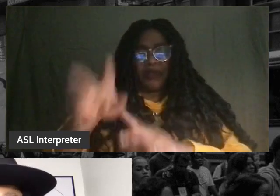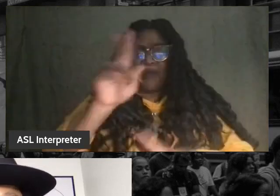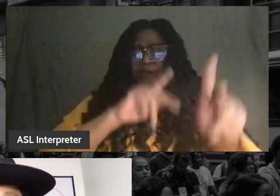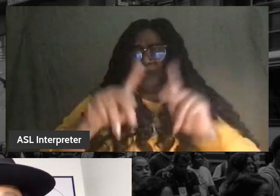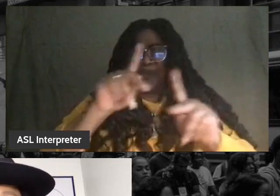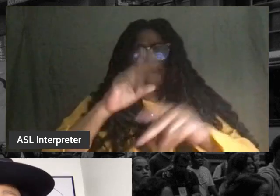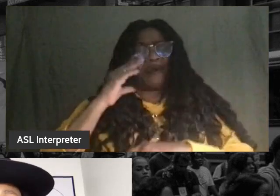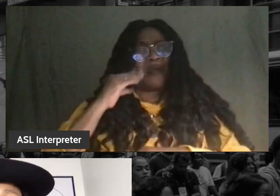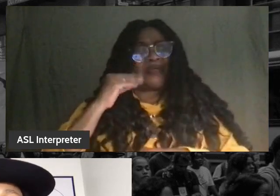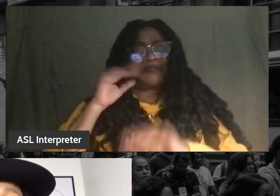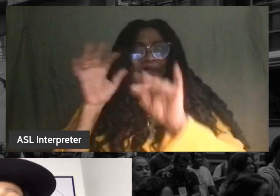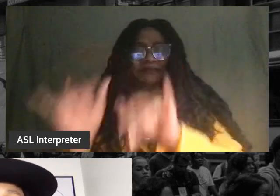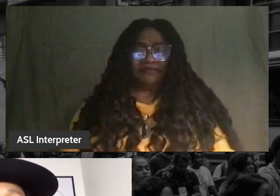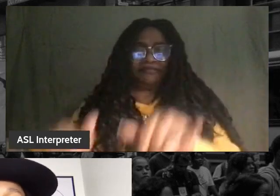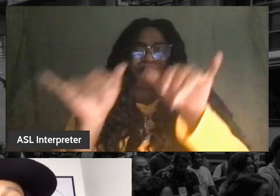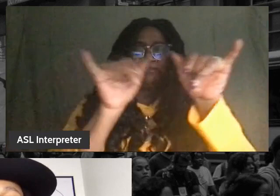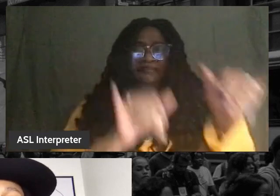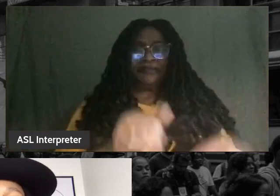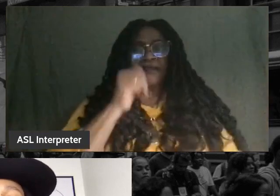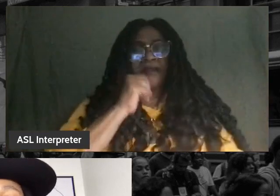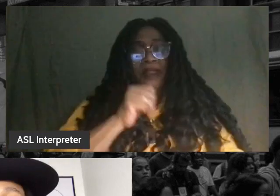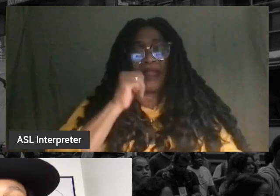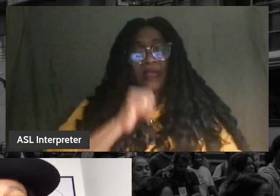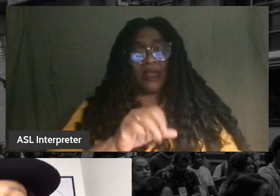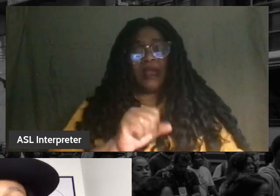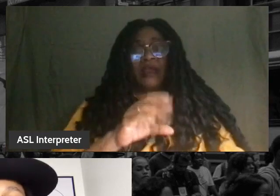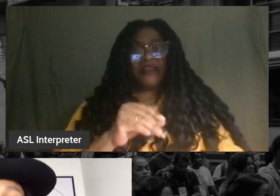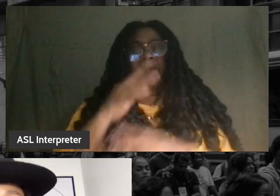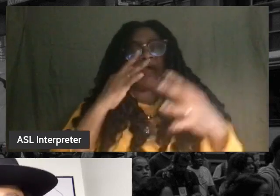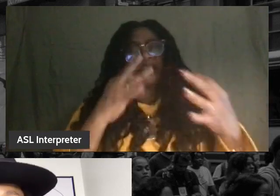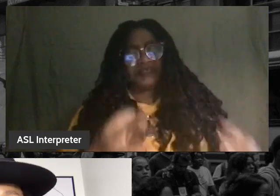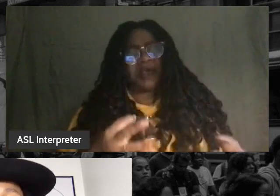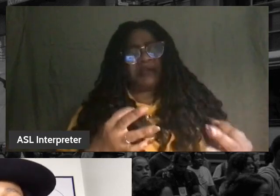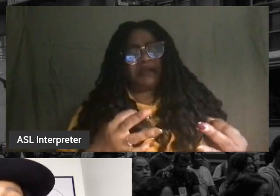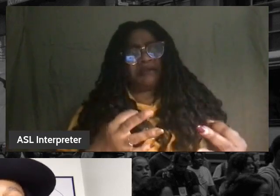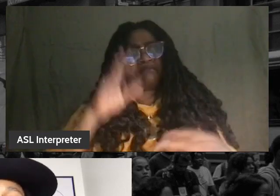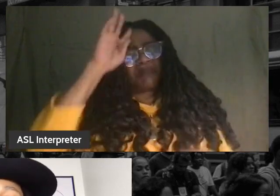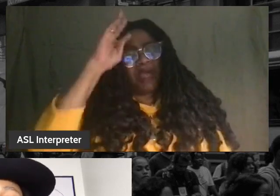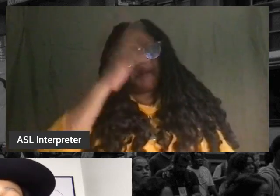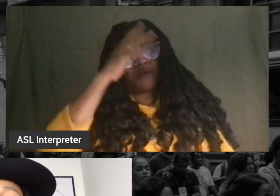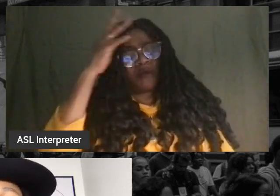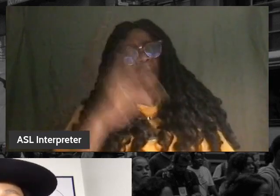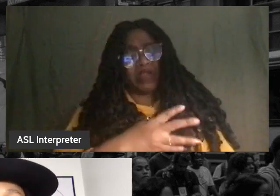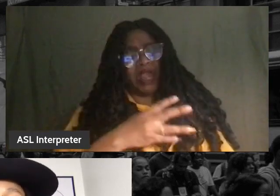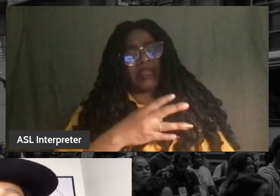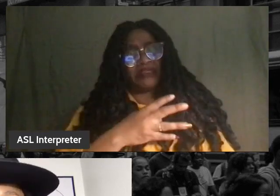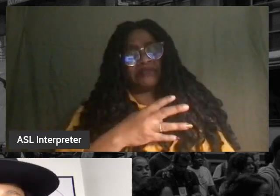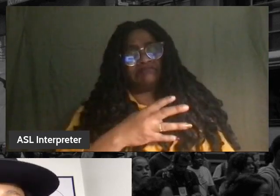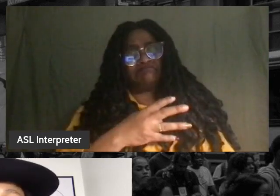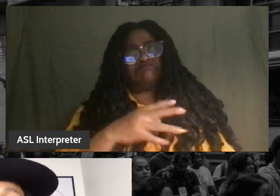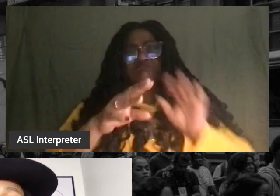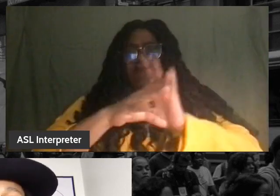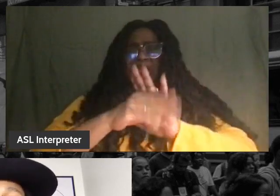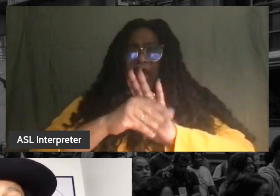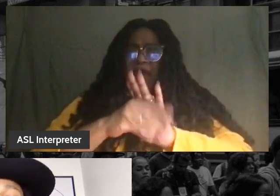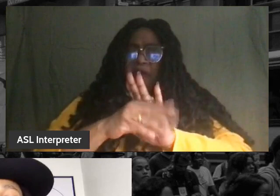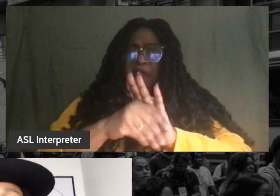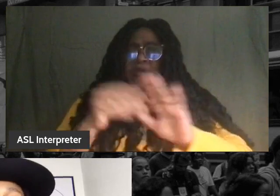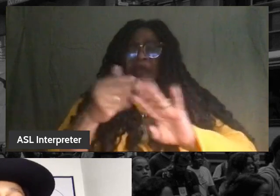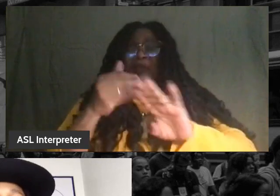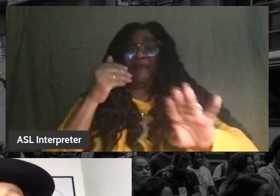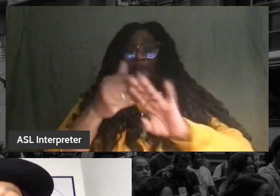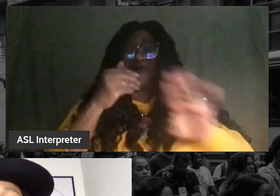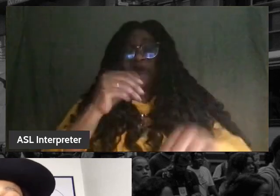daily basis. So I decided that I would make a documentary first before I make the narrative project, because in